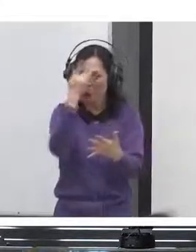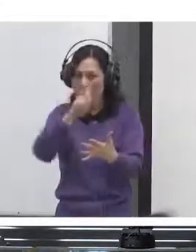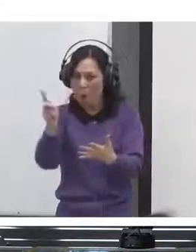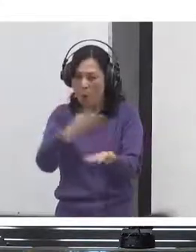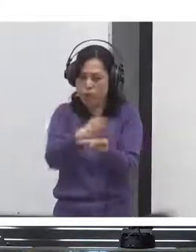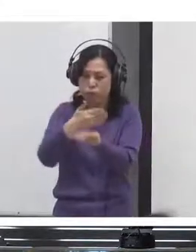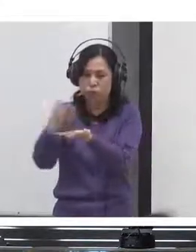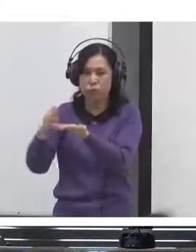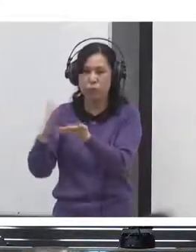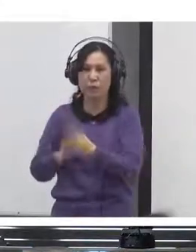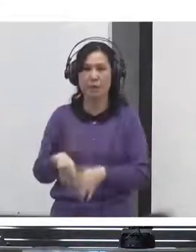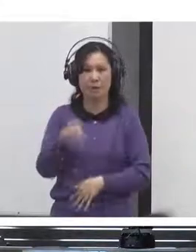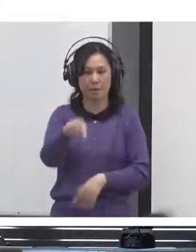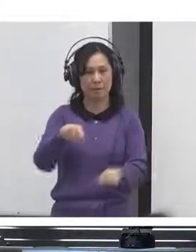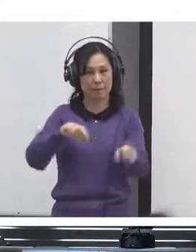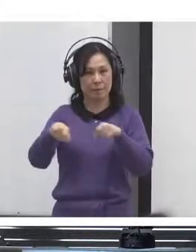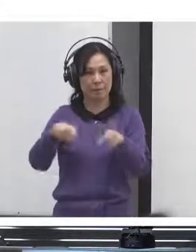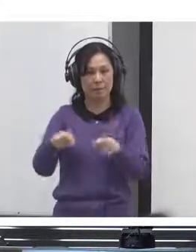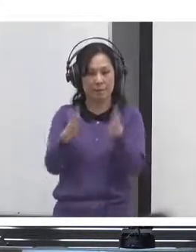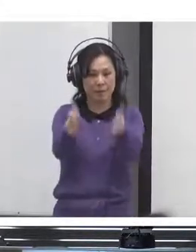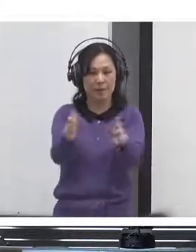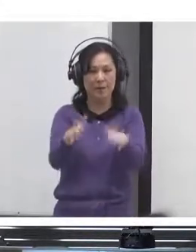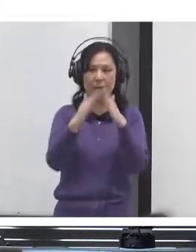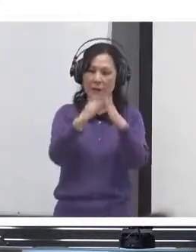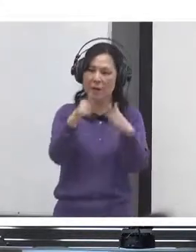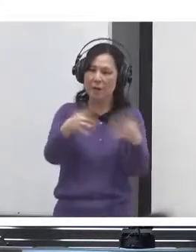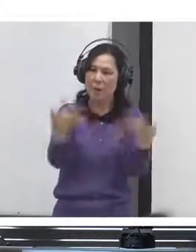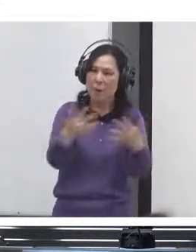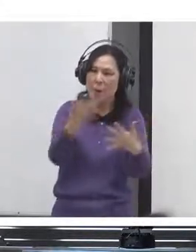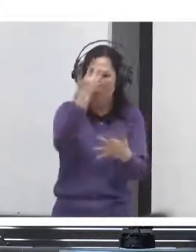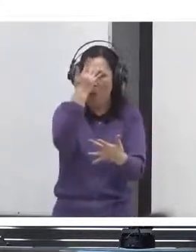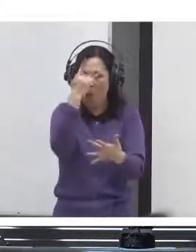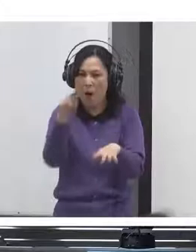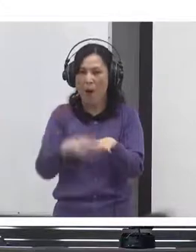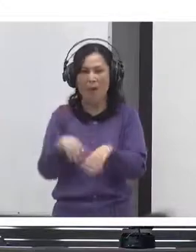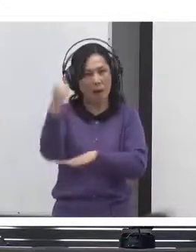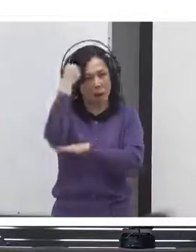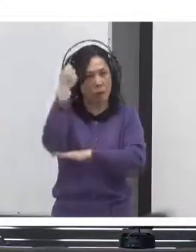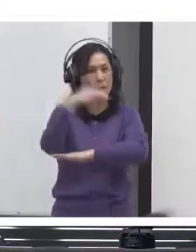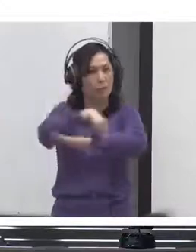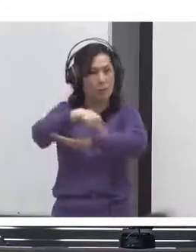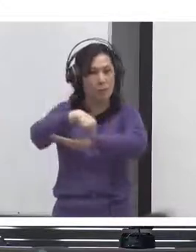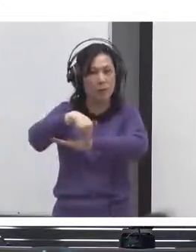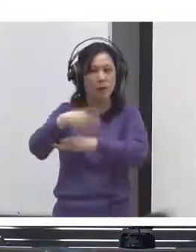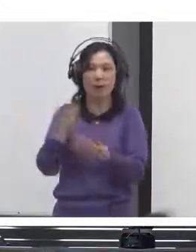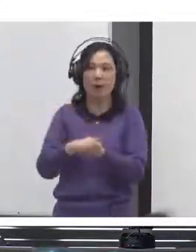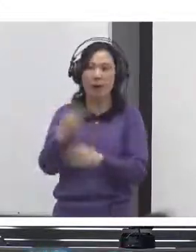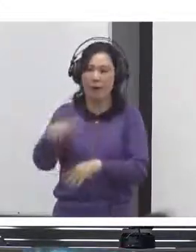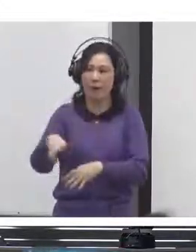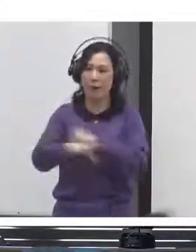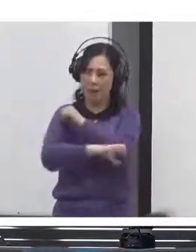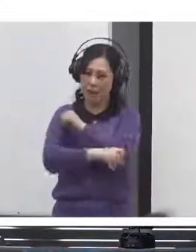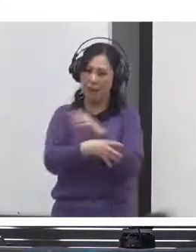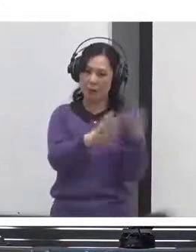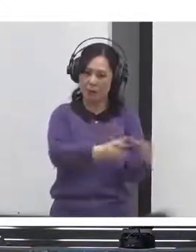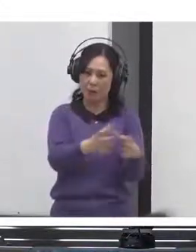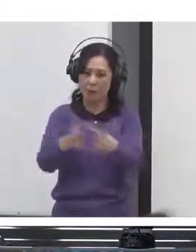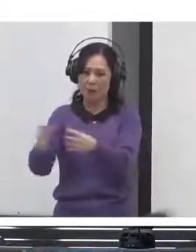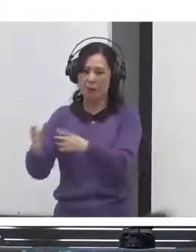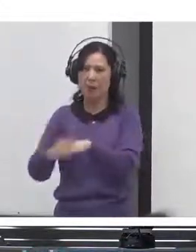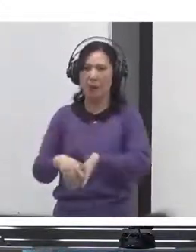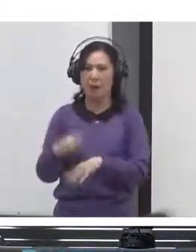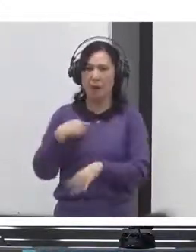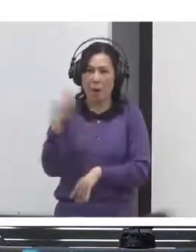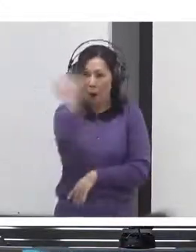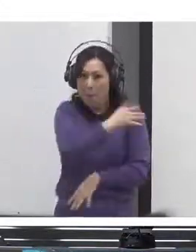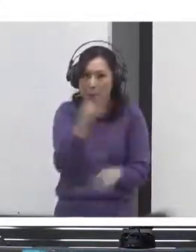finding spaces for housing, planning social infrastructures, or disaster management. For solving these challenges,